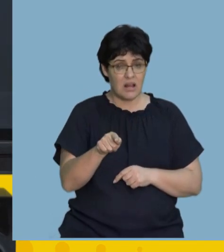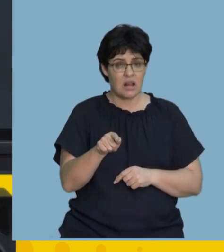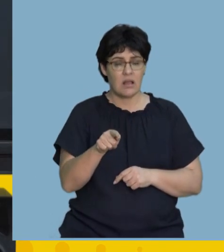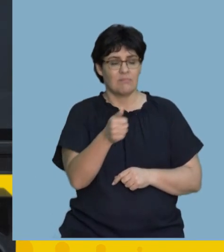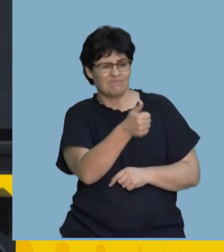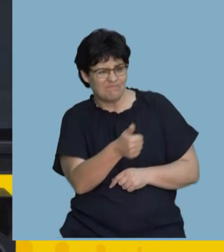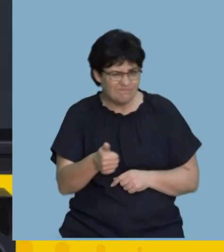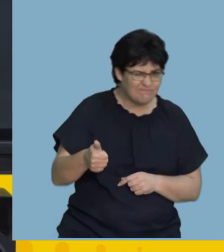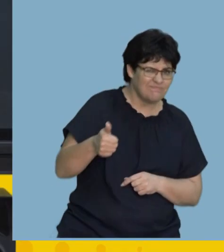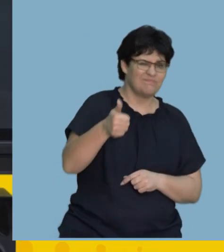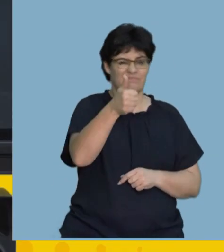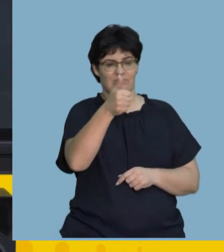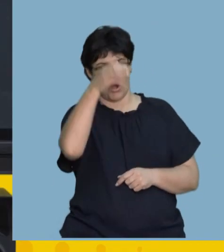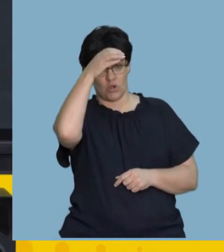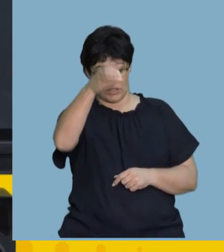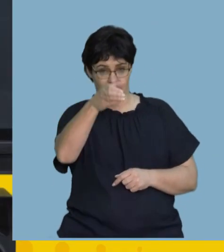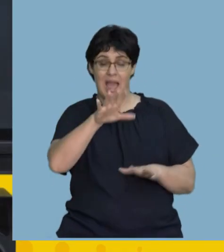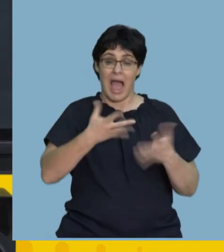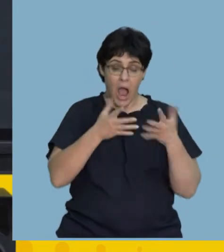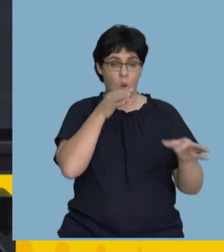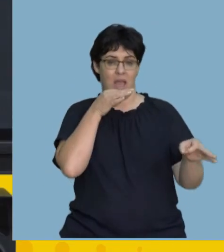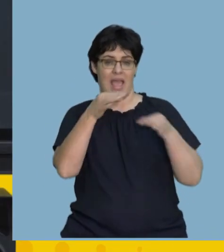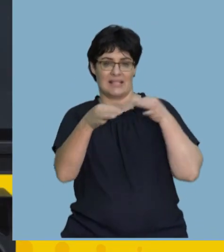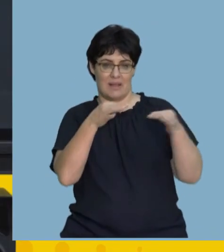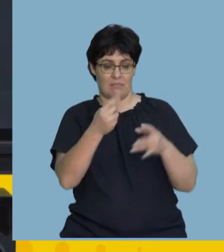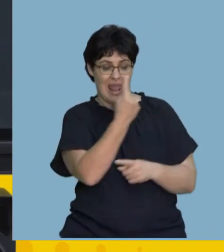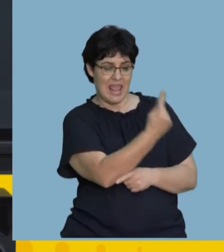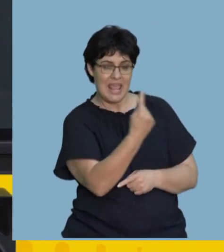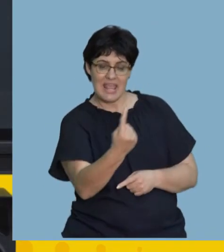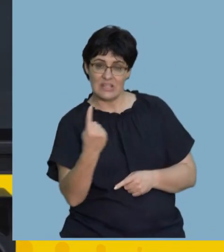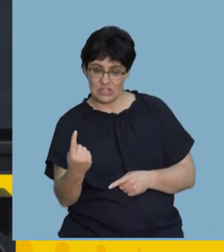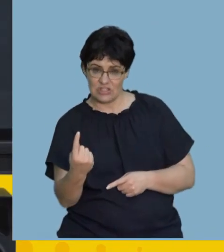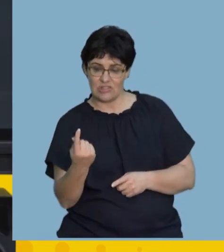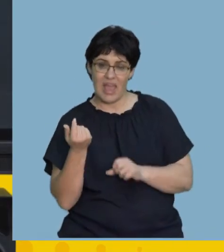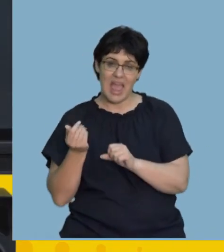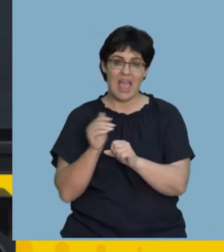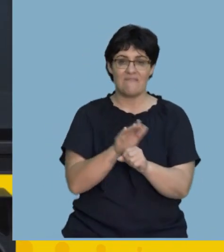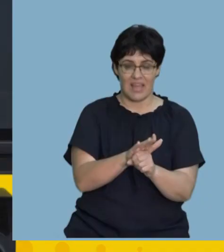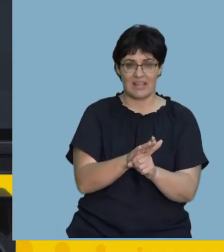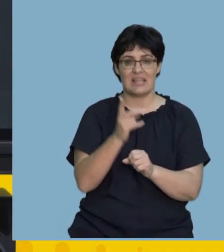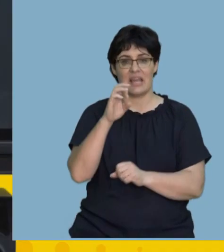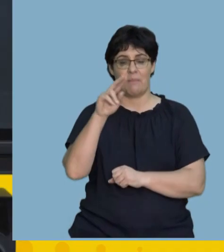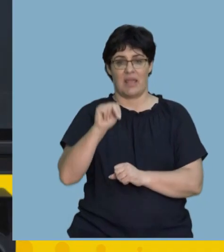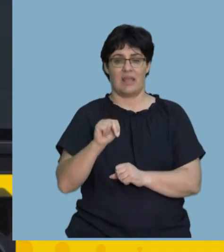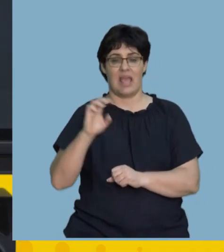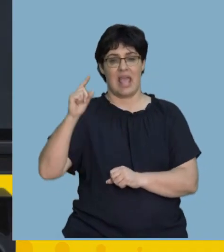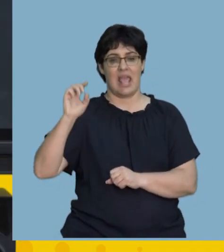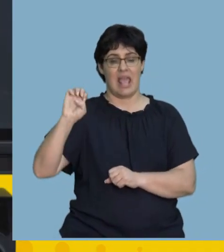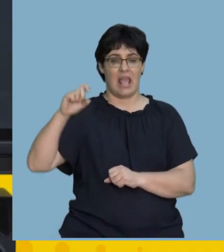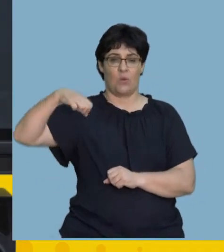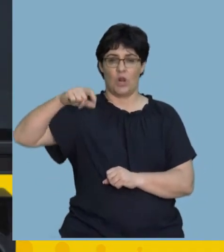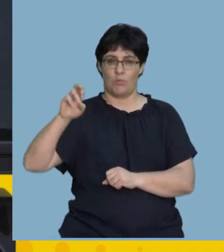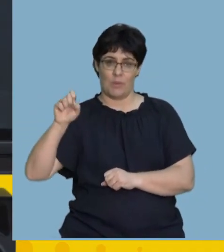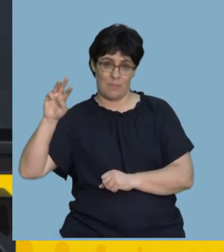the main concept in terms of explaining how each one of those actually affect a state of a dynamic equilibrium,